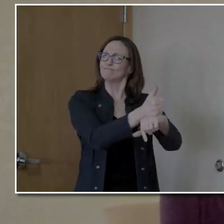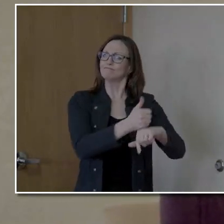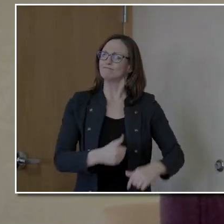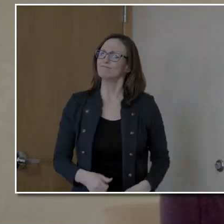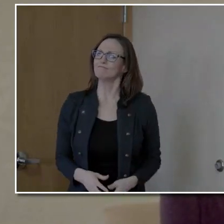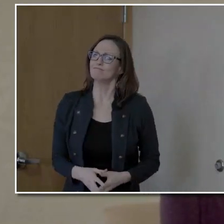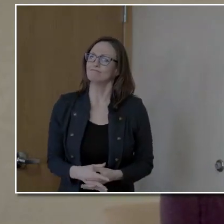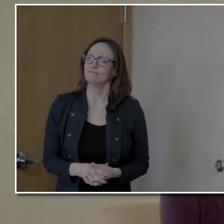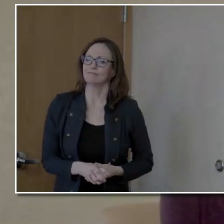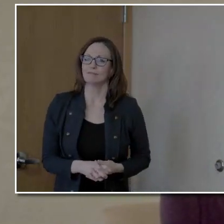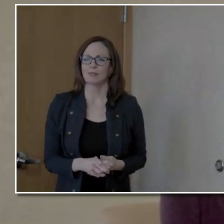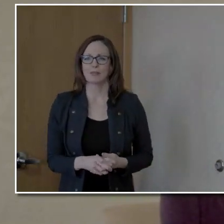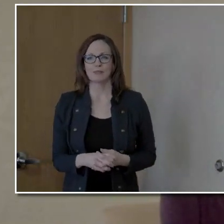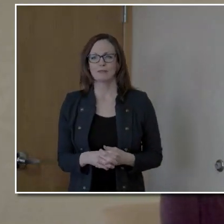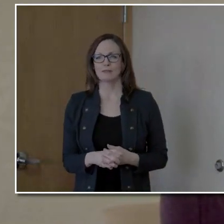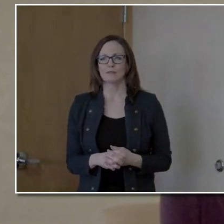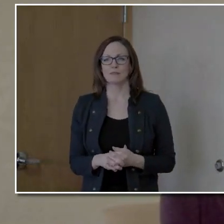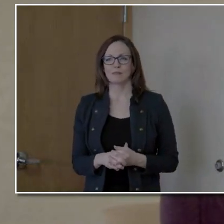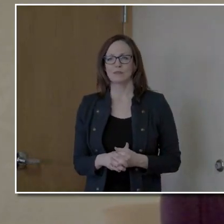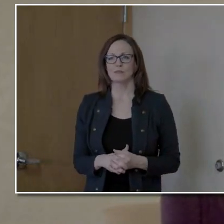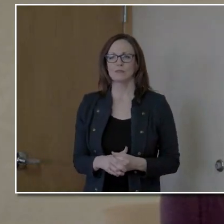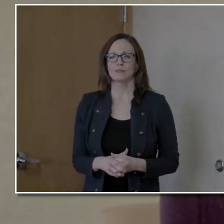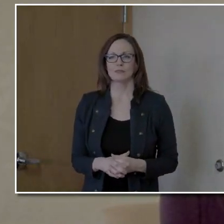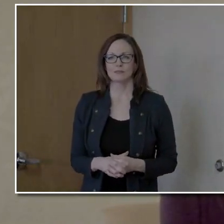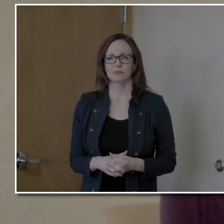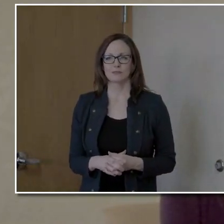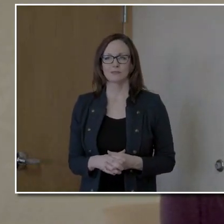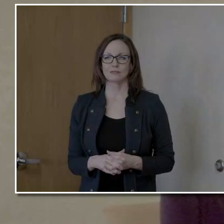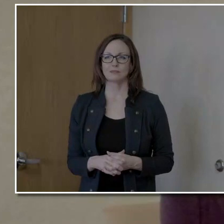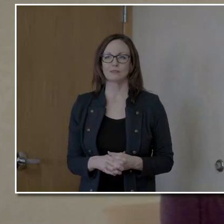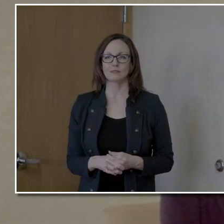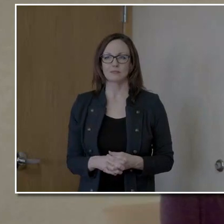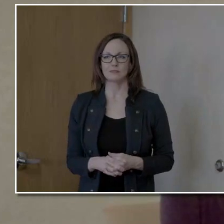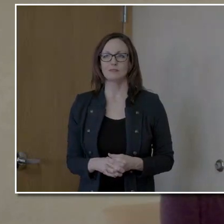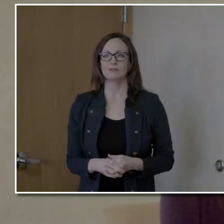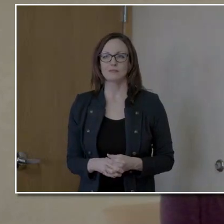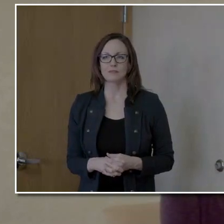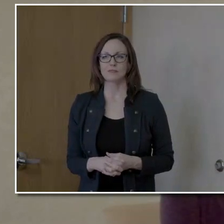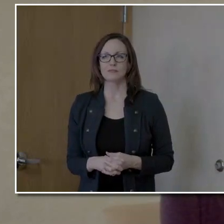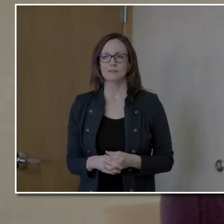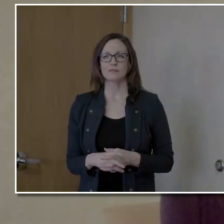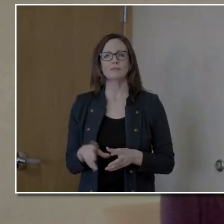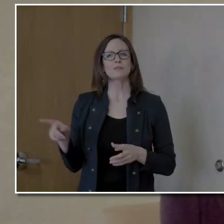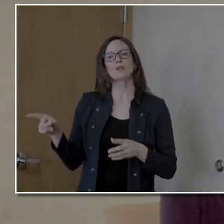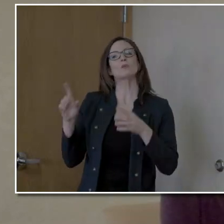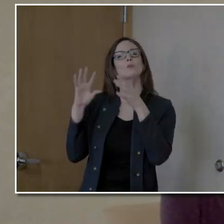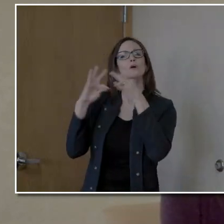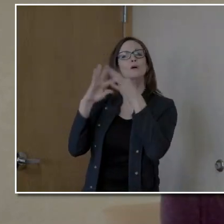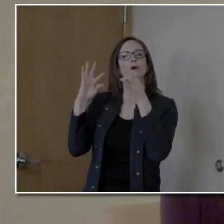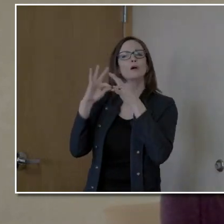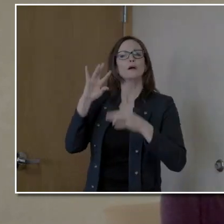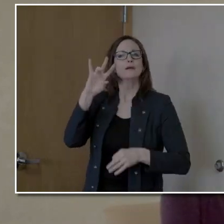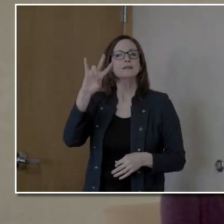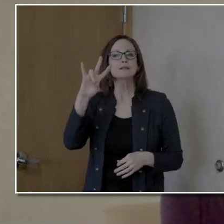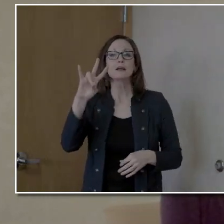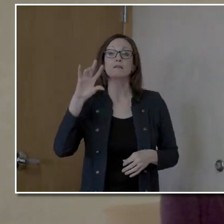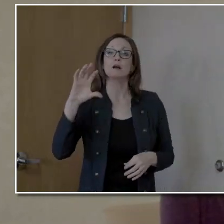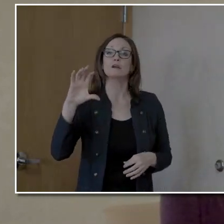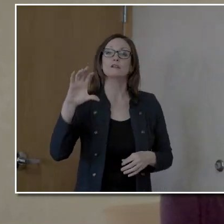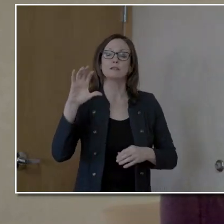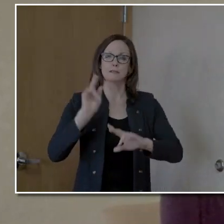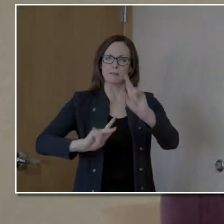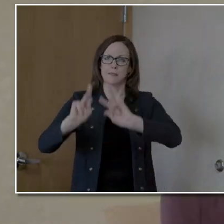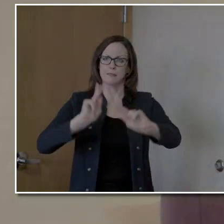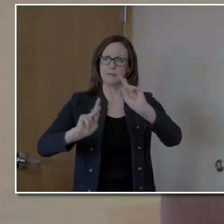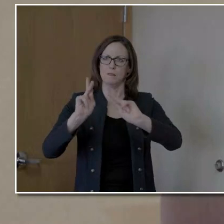and other places. Now, I know that they're on a federal mission right now, but the question that I have about